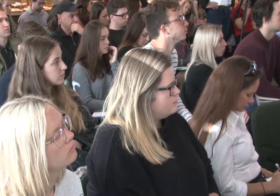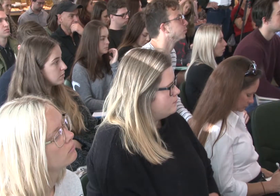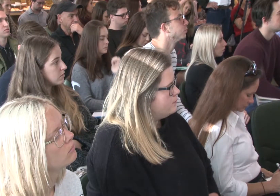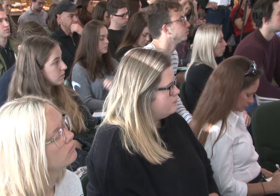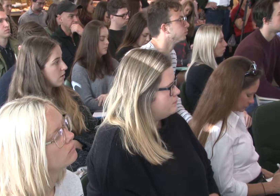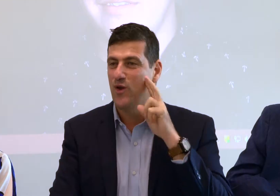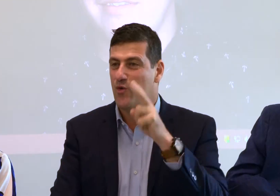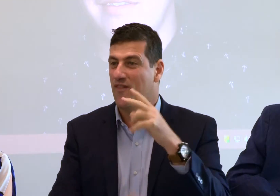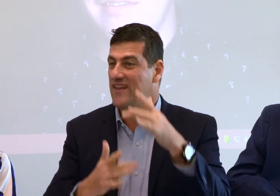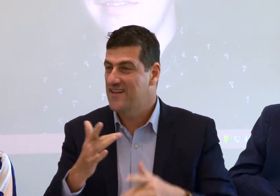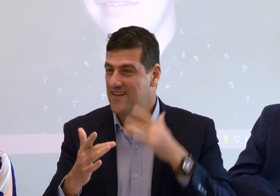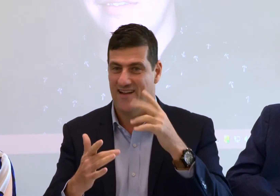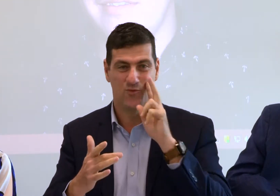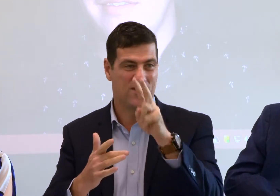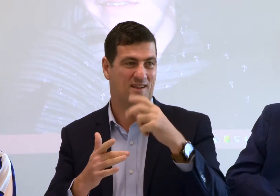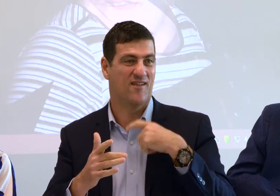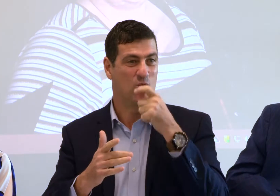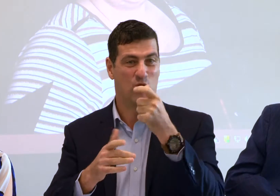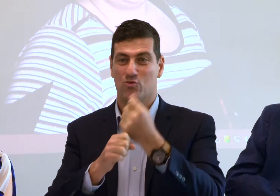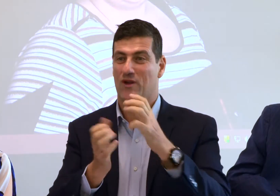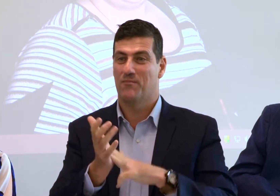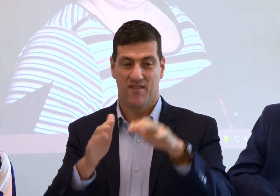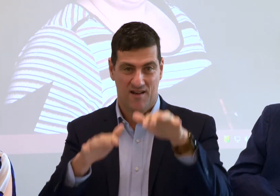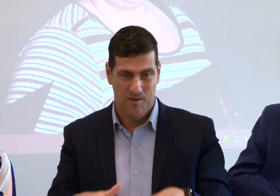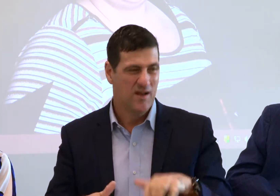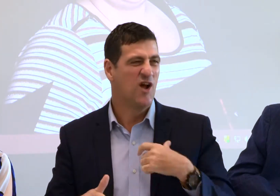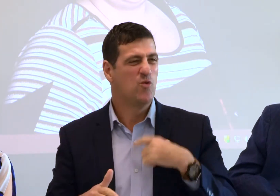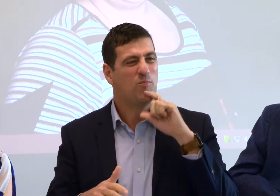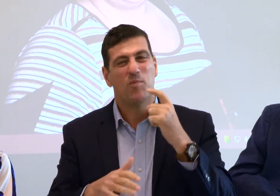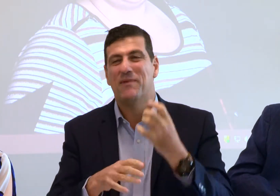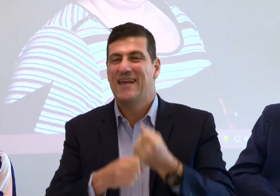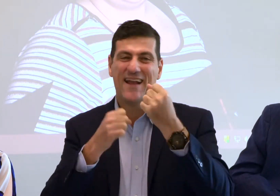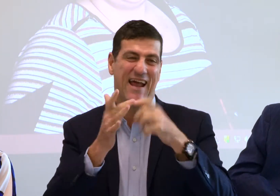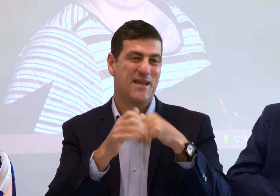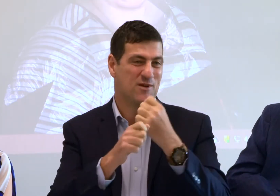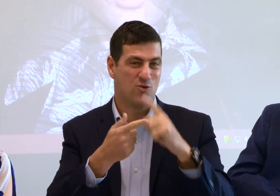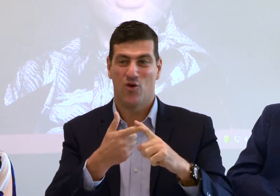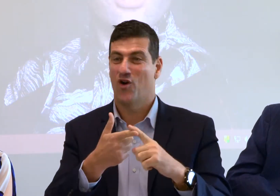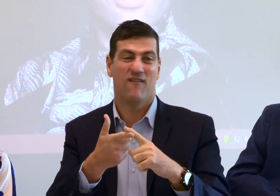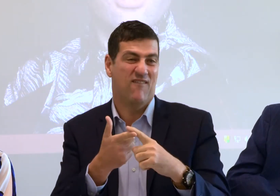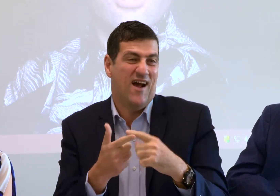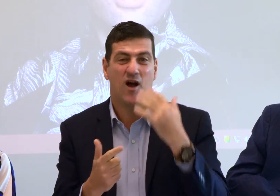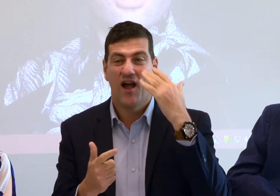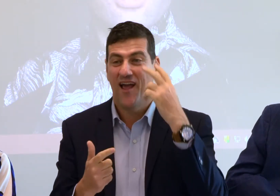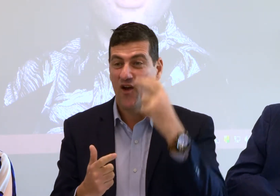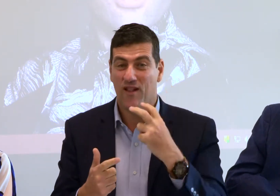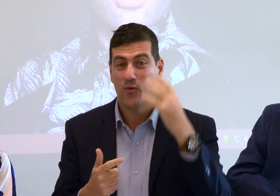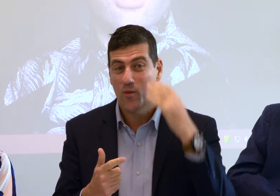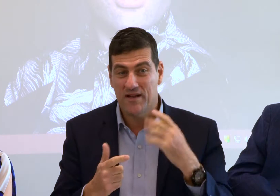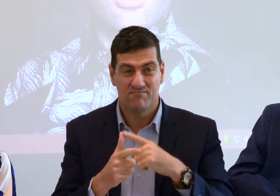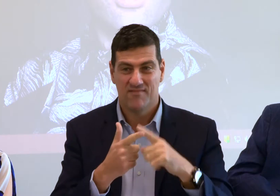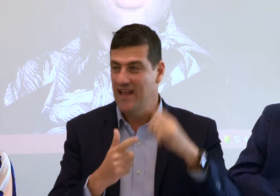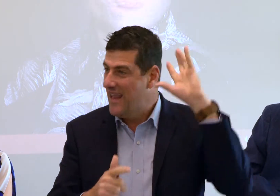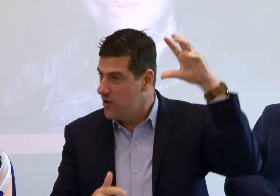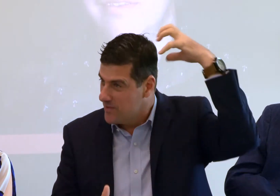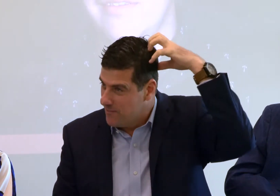you? If we look on the internet, the portrayal for grandmother, we're probably getting images of